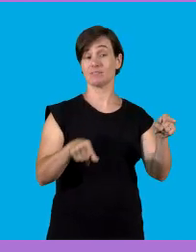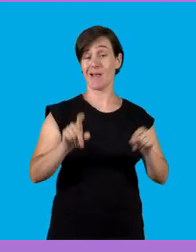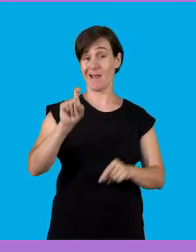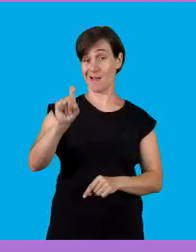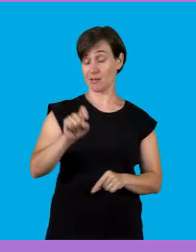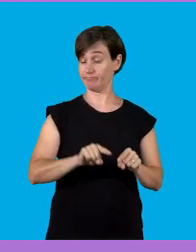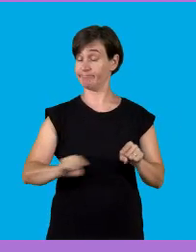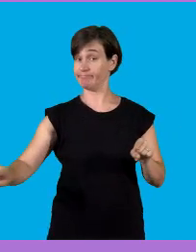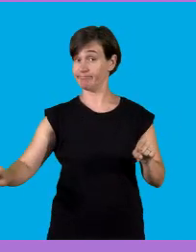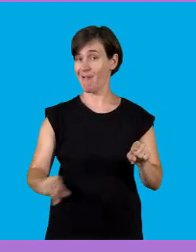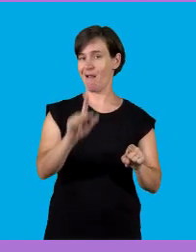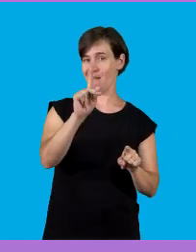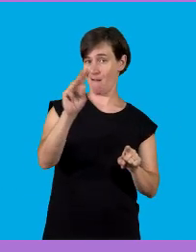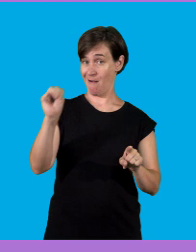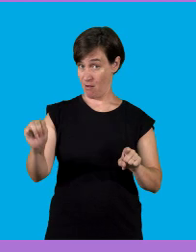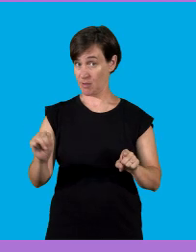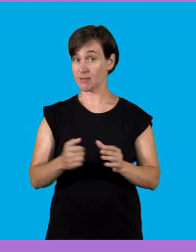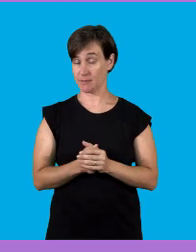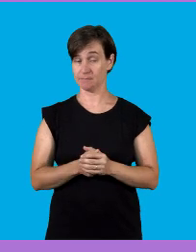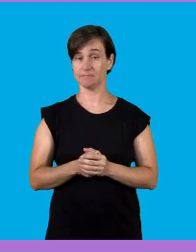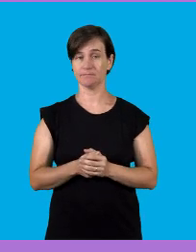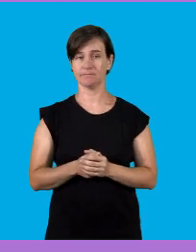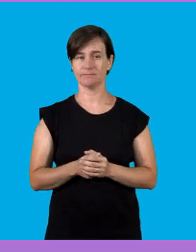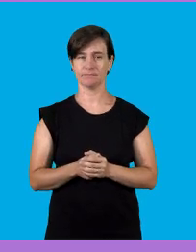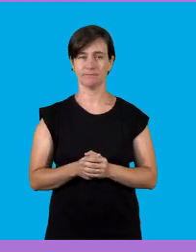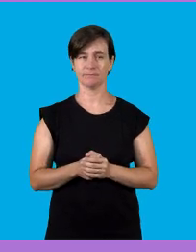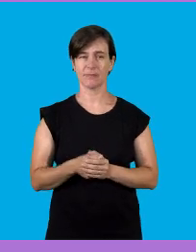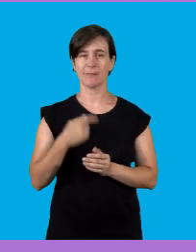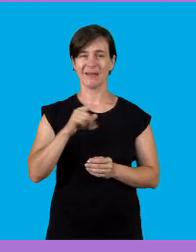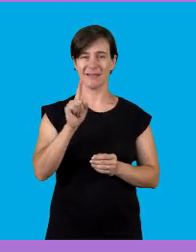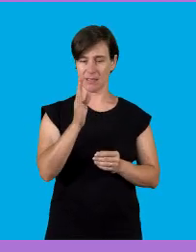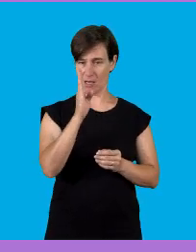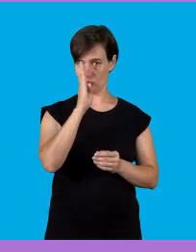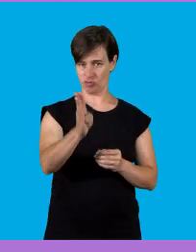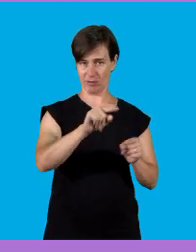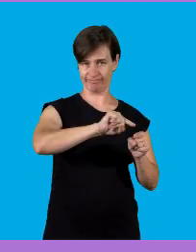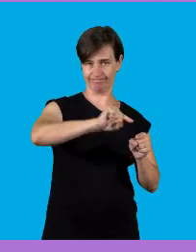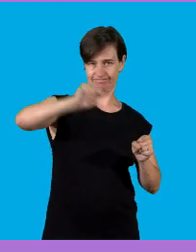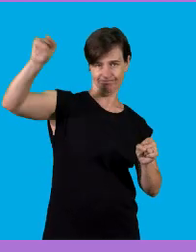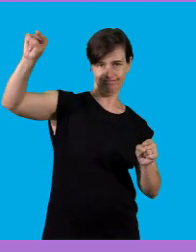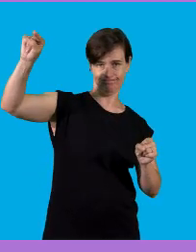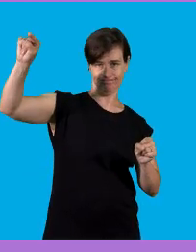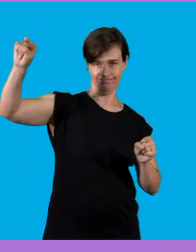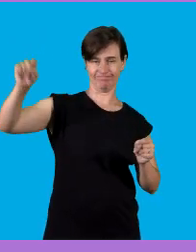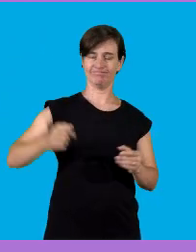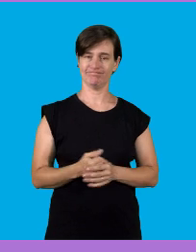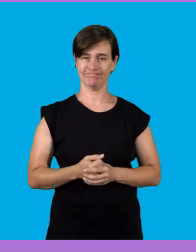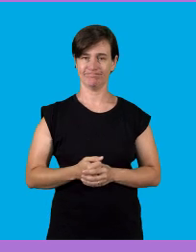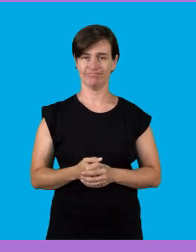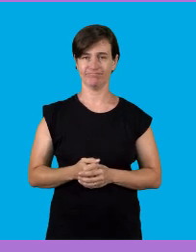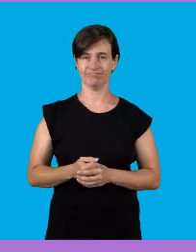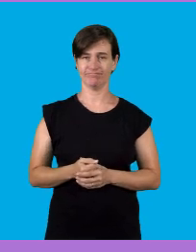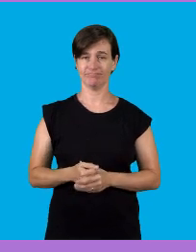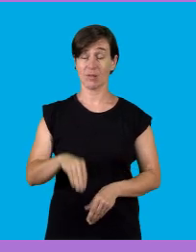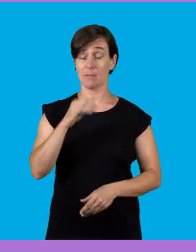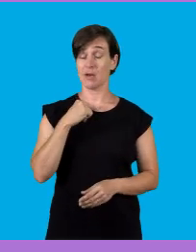independent axis, right variable is kilometers. Okay, I can also see there's basically a straight line presented. All right, so we